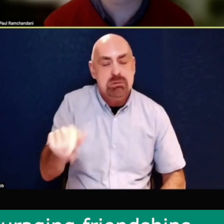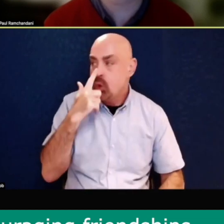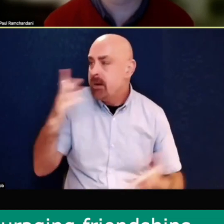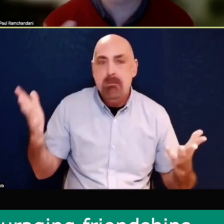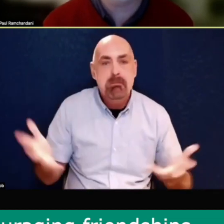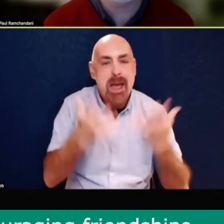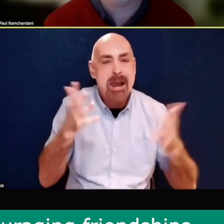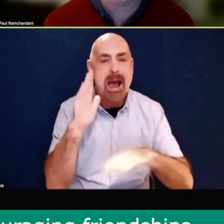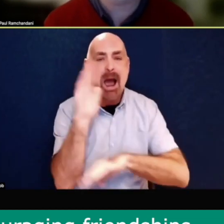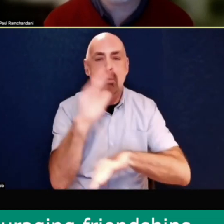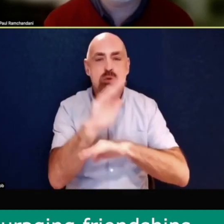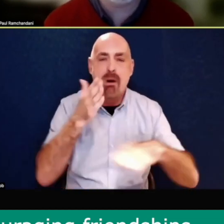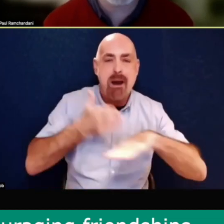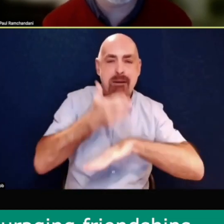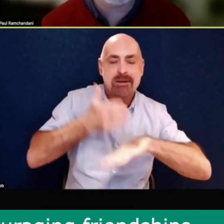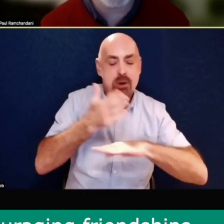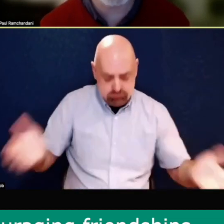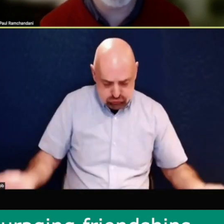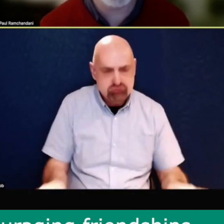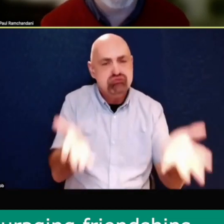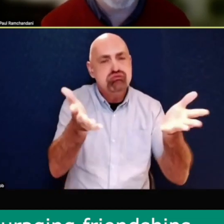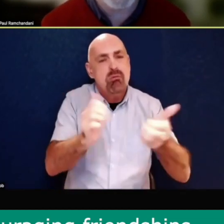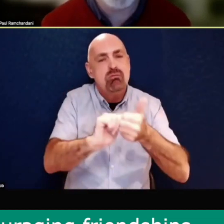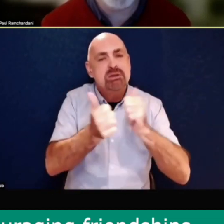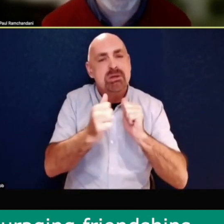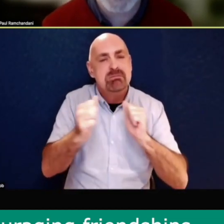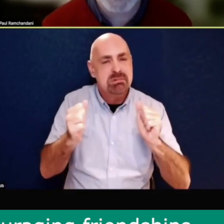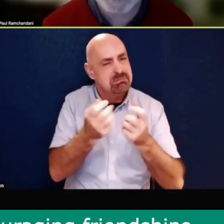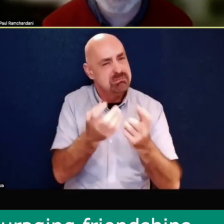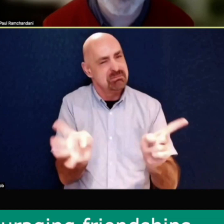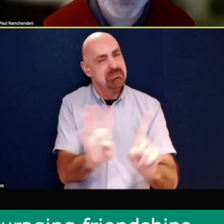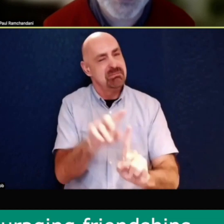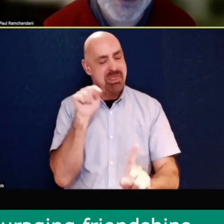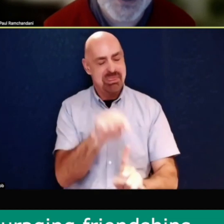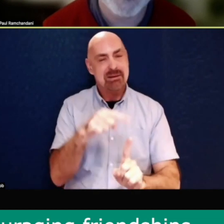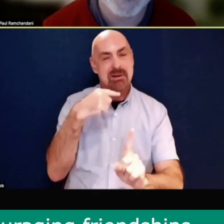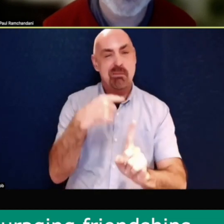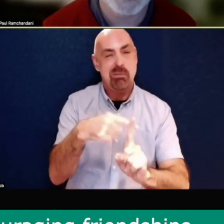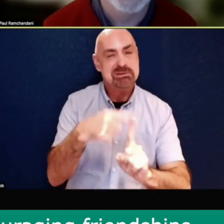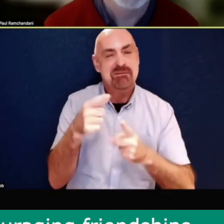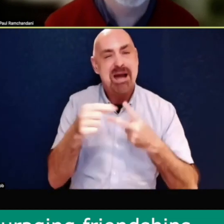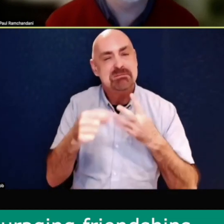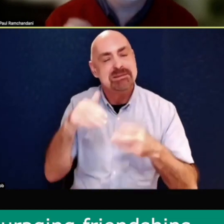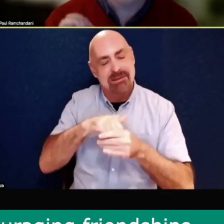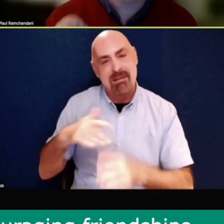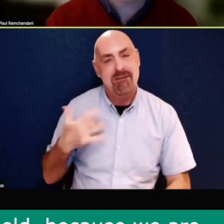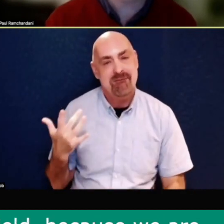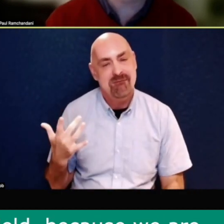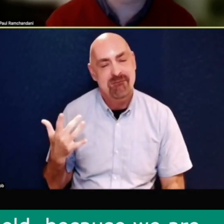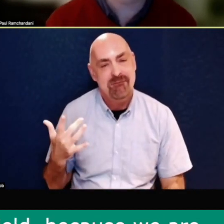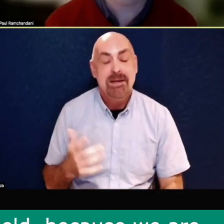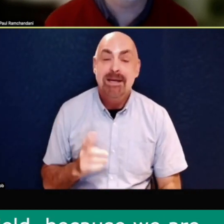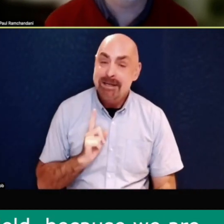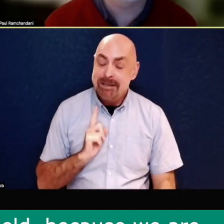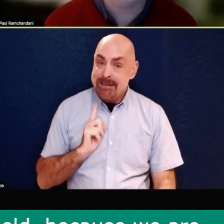activity, exercise, encouraging friendships, all of these kind of positive aspects to life and aspects to intervention. So this is